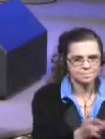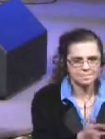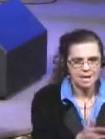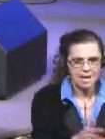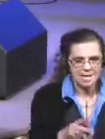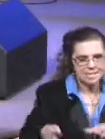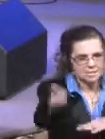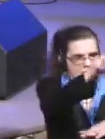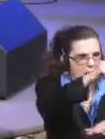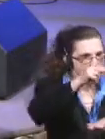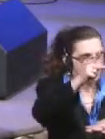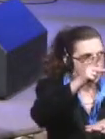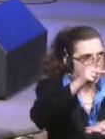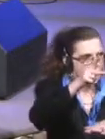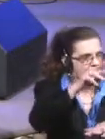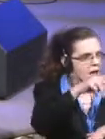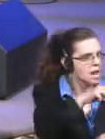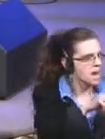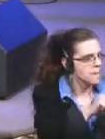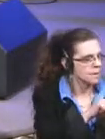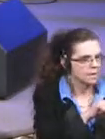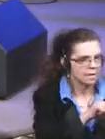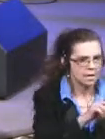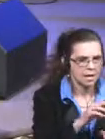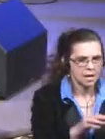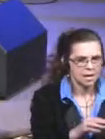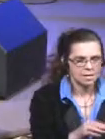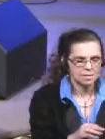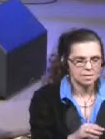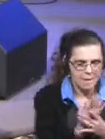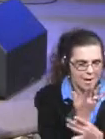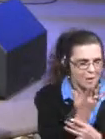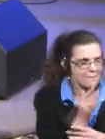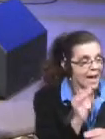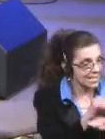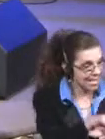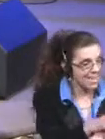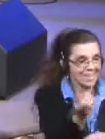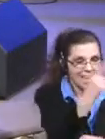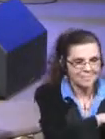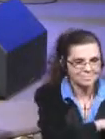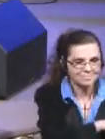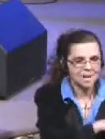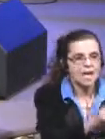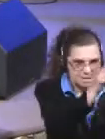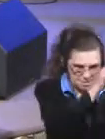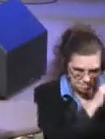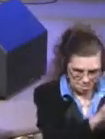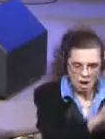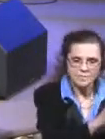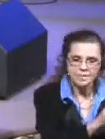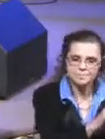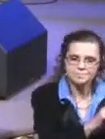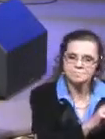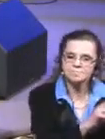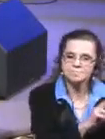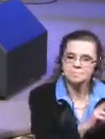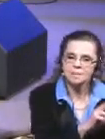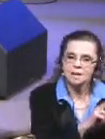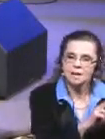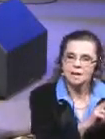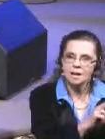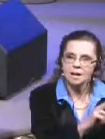he's our high priest. In Numbers, he's a pillar of cloud by day and a pillar of fire by night. In In Deuteronomy, he's a prophet like unto Moses. In Joshua,